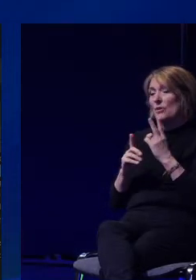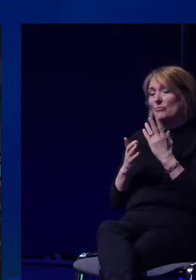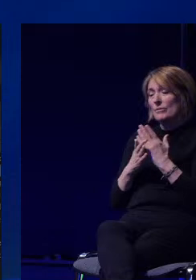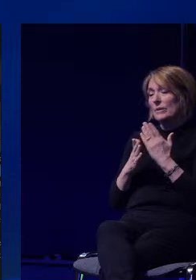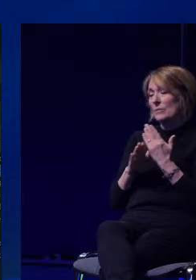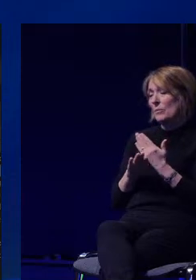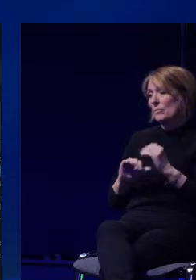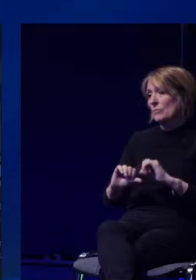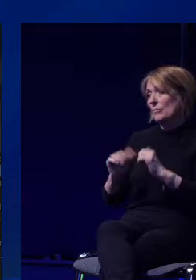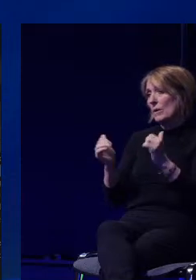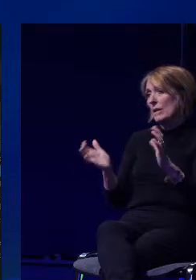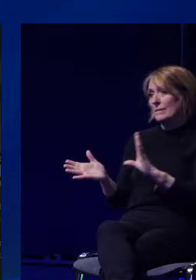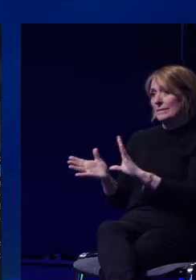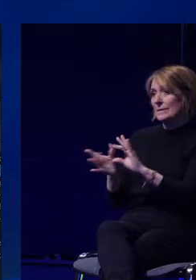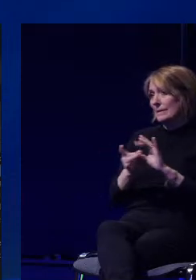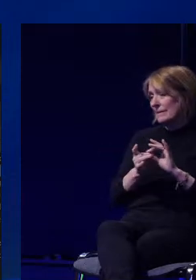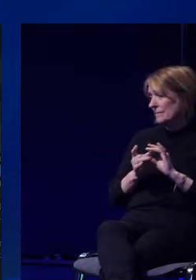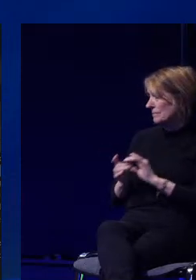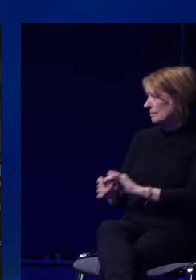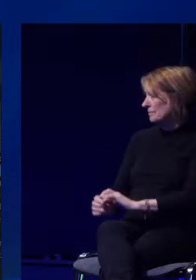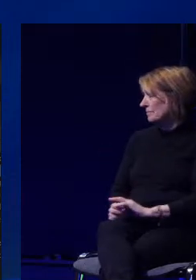together.